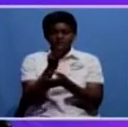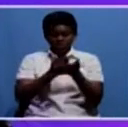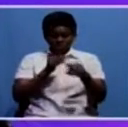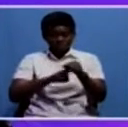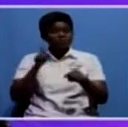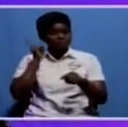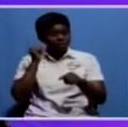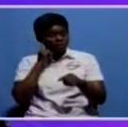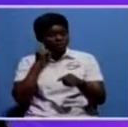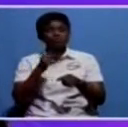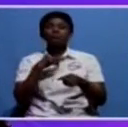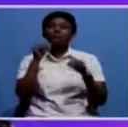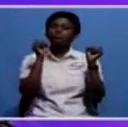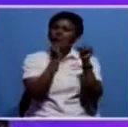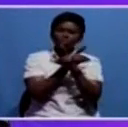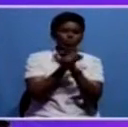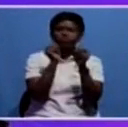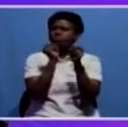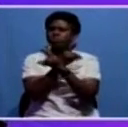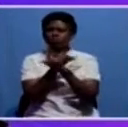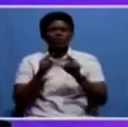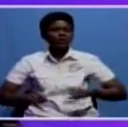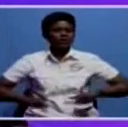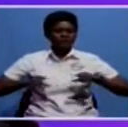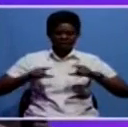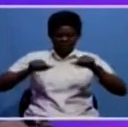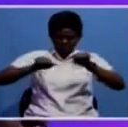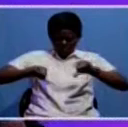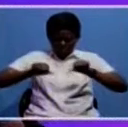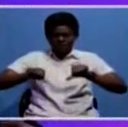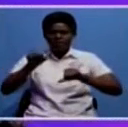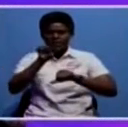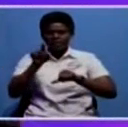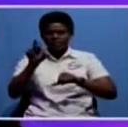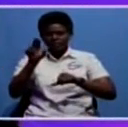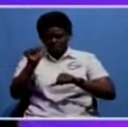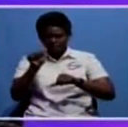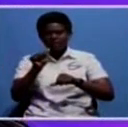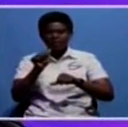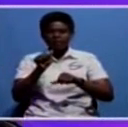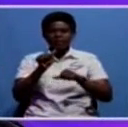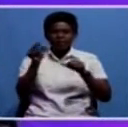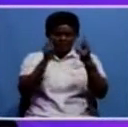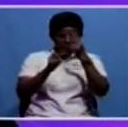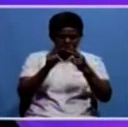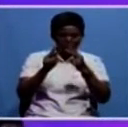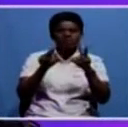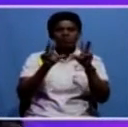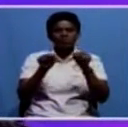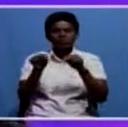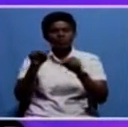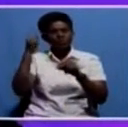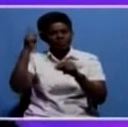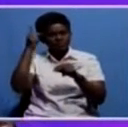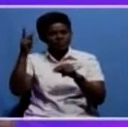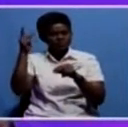sing the loudest talking about lifestyle audits. When ZRA visits them, then they get a shock and say, no, this is political. It's because